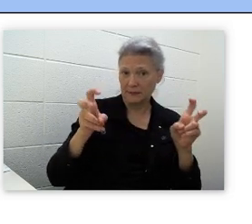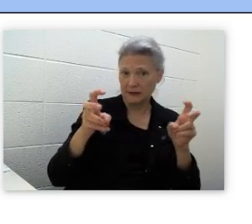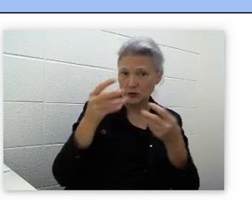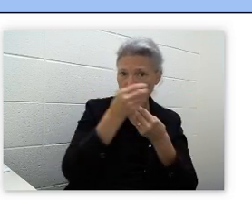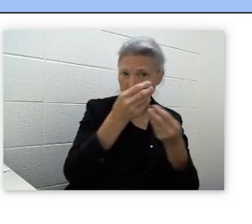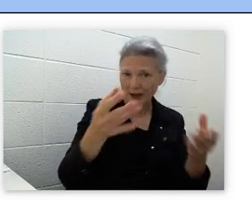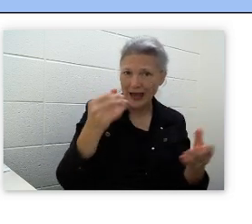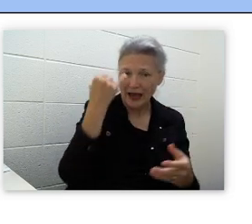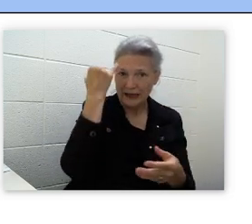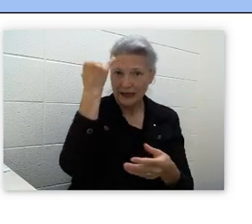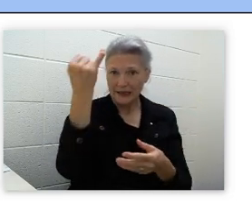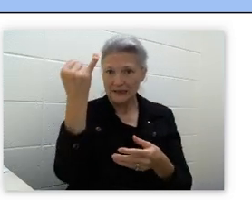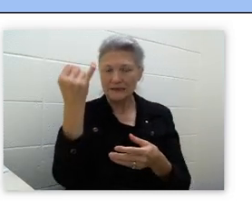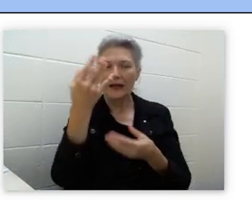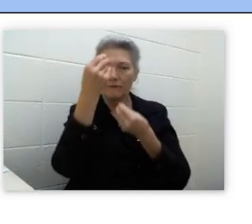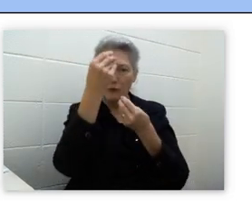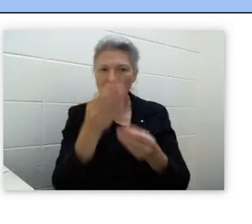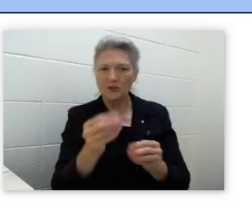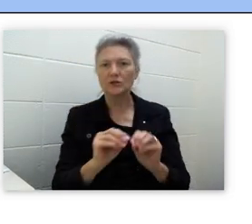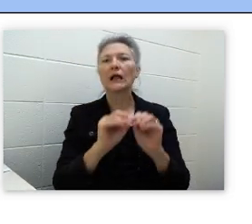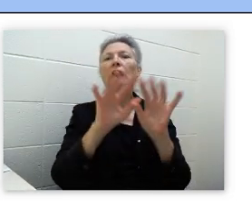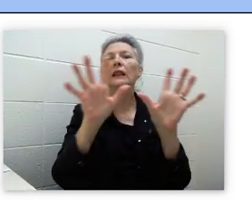information clearly.